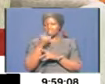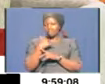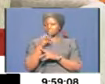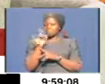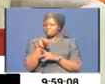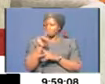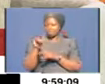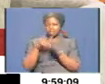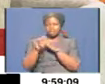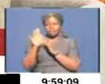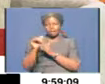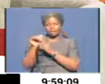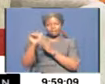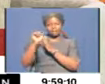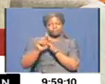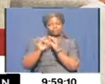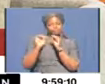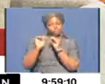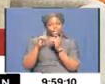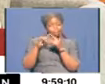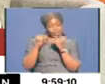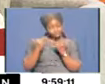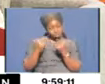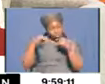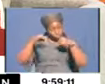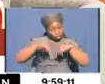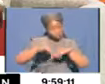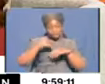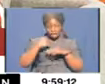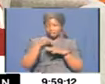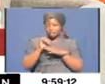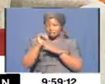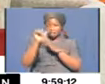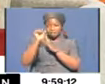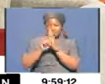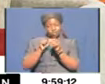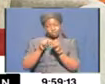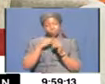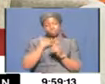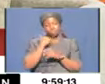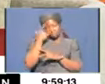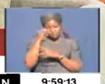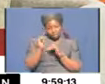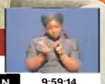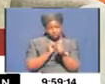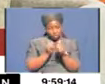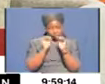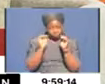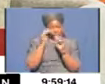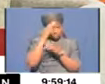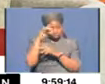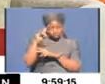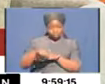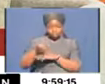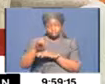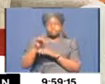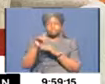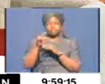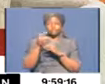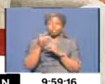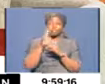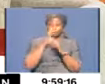What we are having today is not the kind of leadership we need to have for the sport. Because you have to be spot on in what you